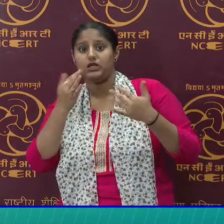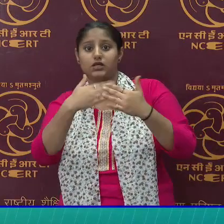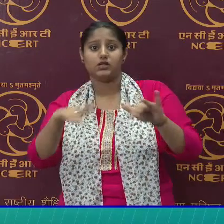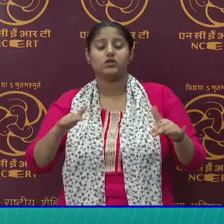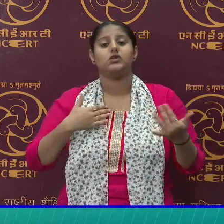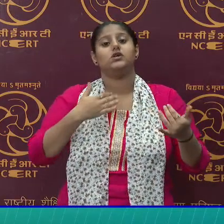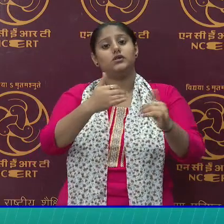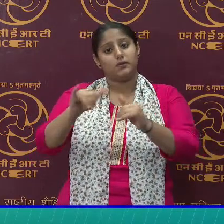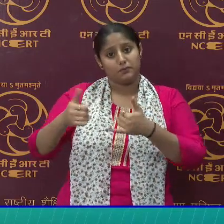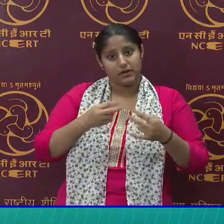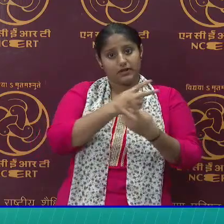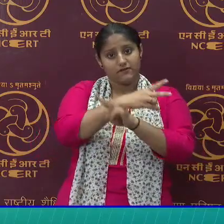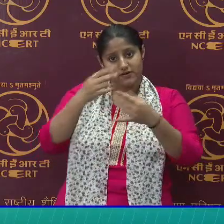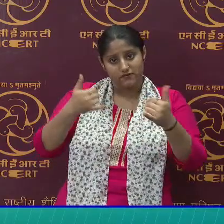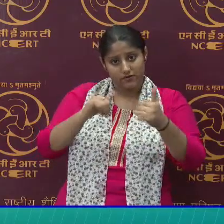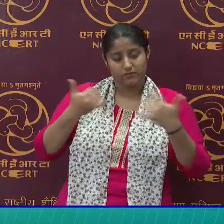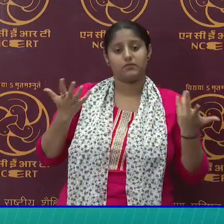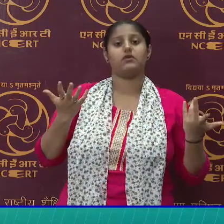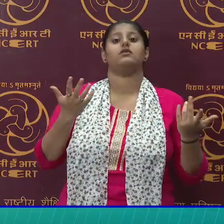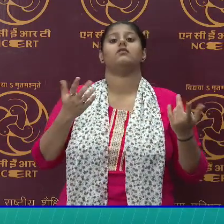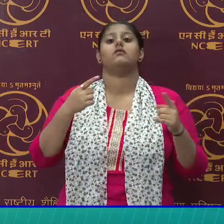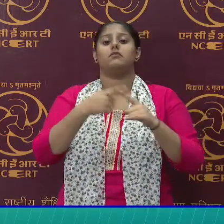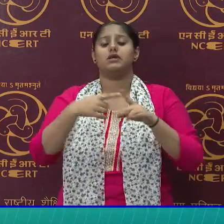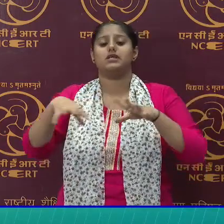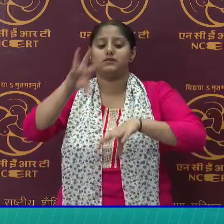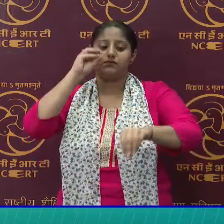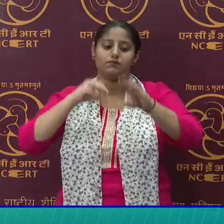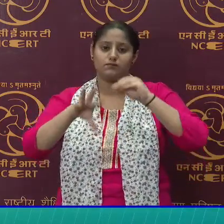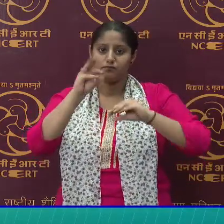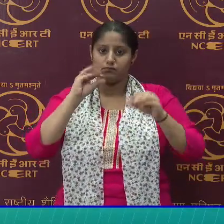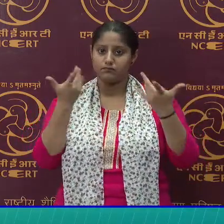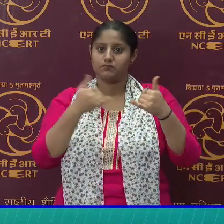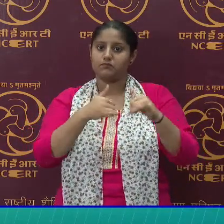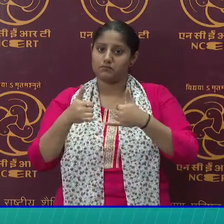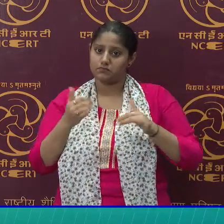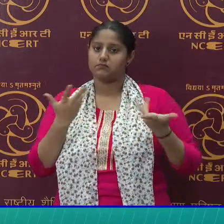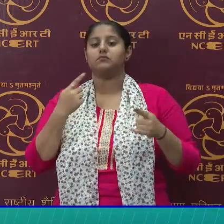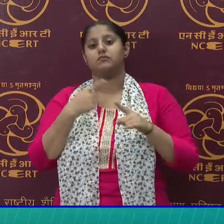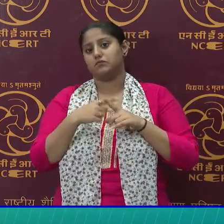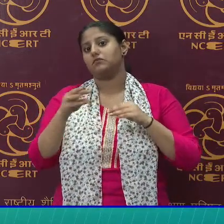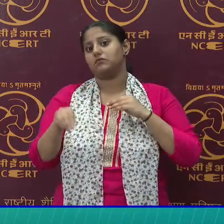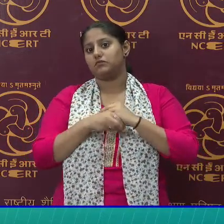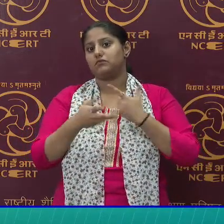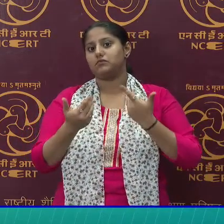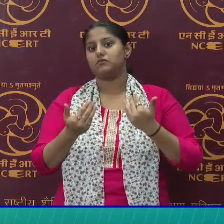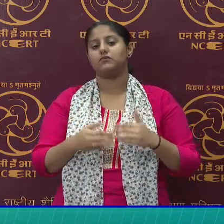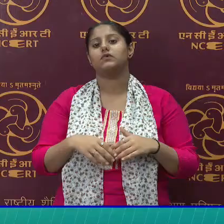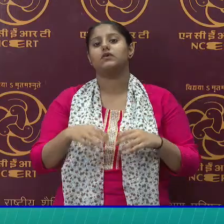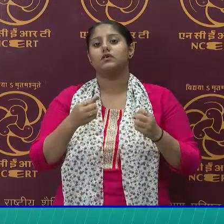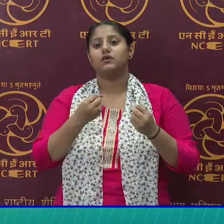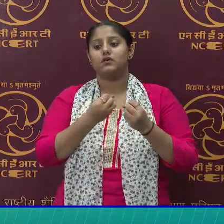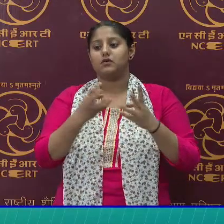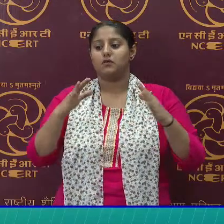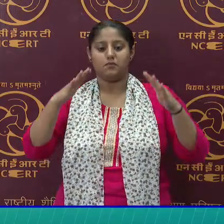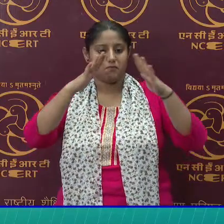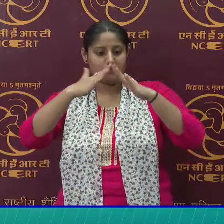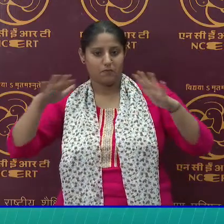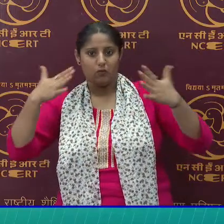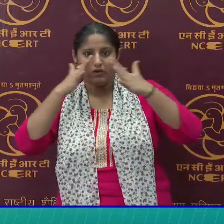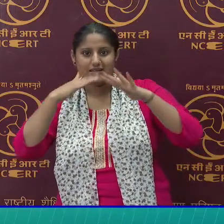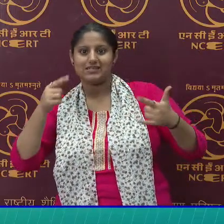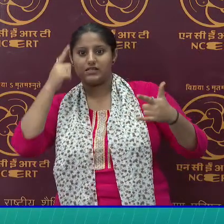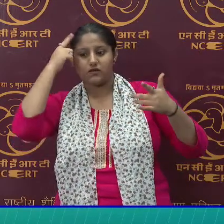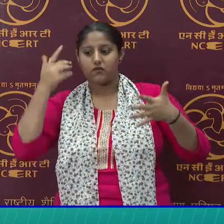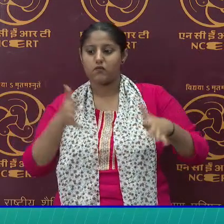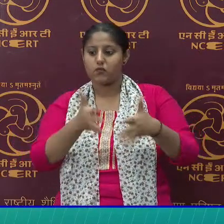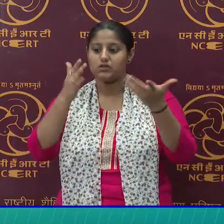various games and learning from these games as well. We have mountain goats on that side, and there is a pet